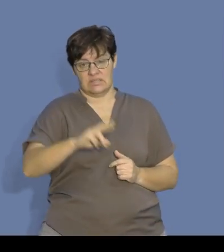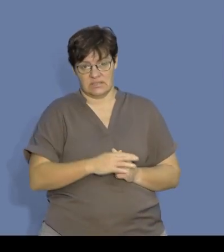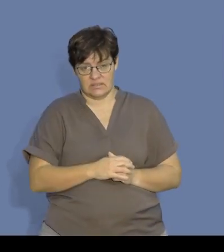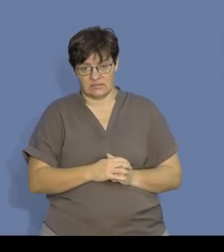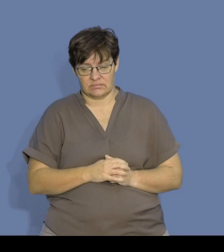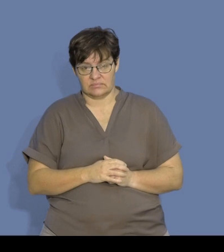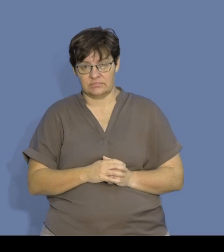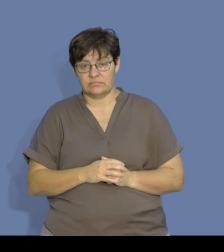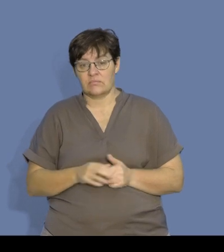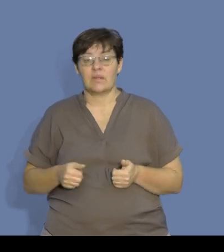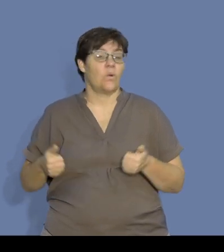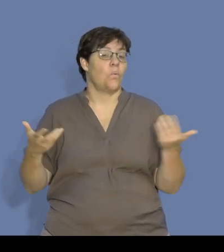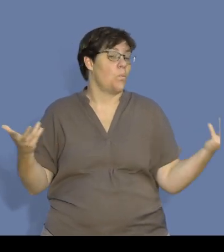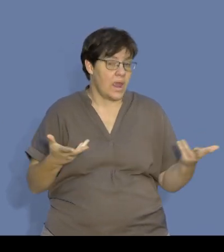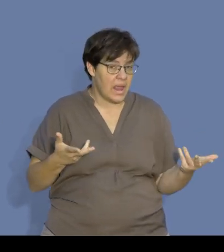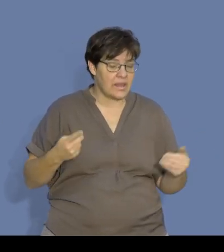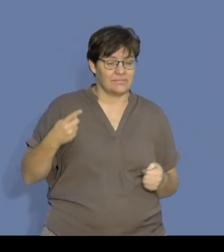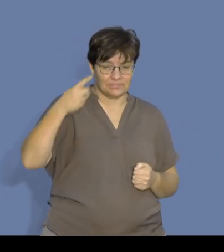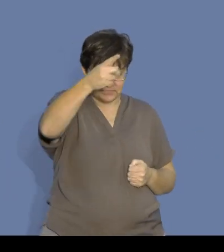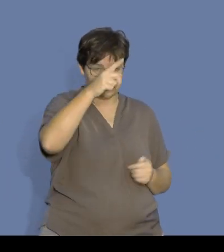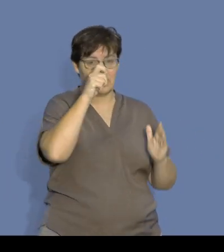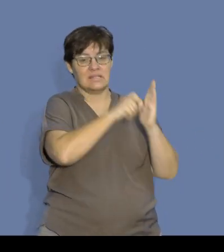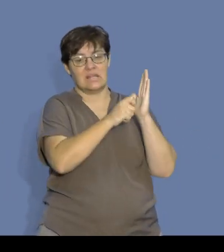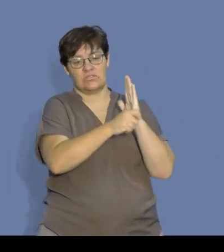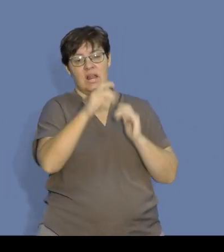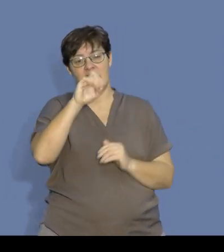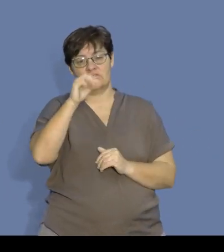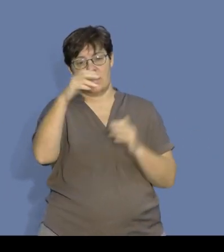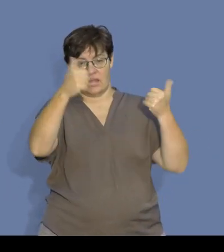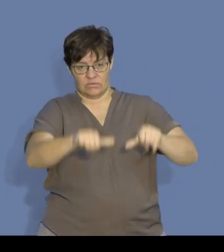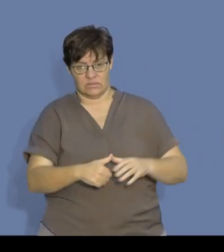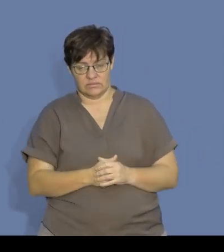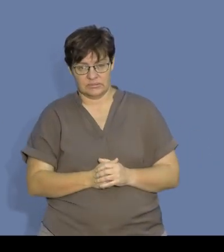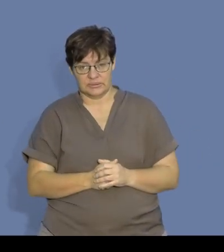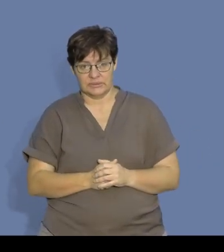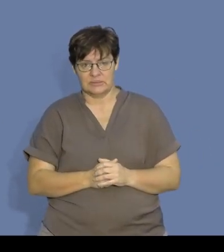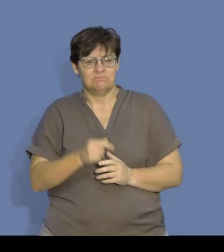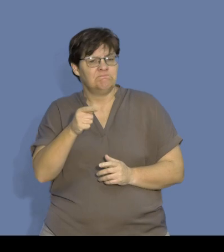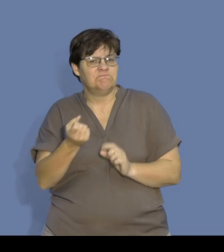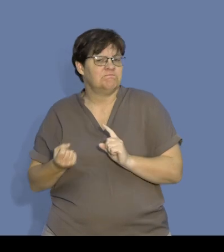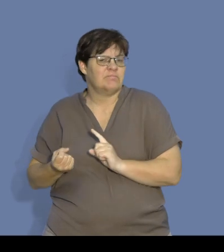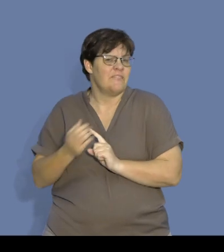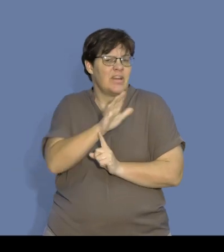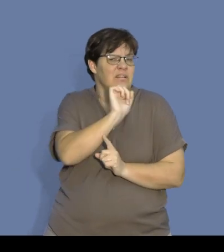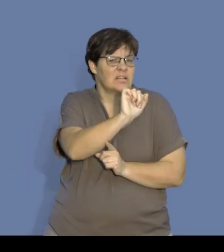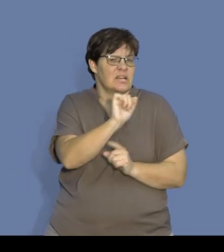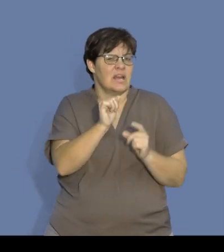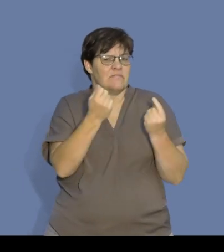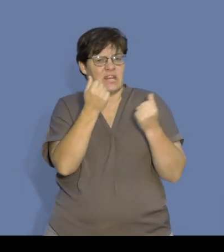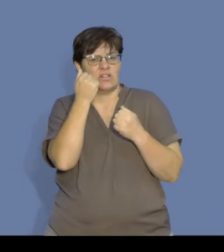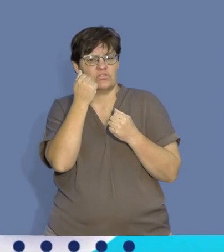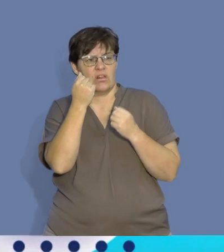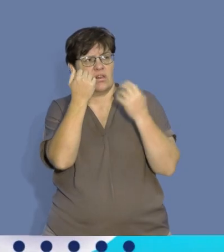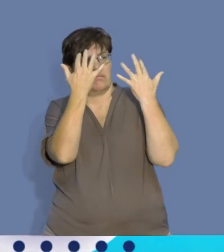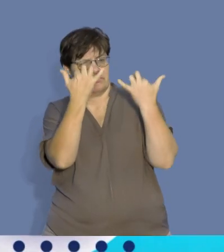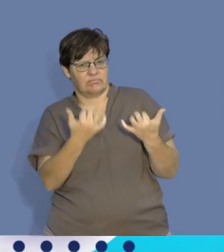450 Rand back to our stationery ledger account. Now, how does this affect your financial